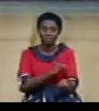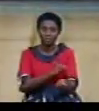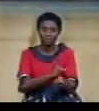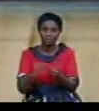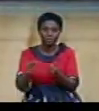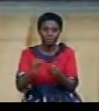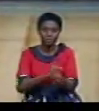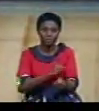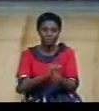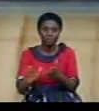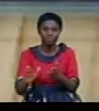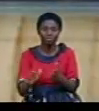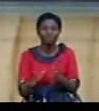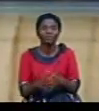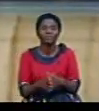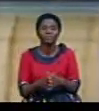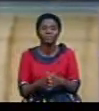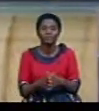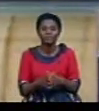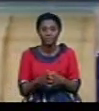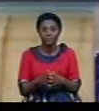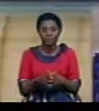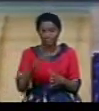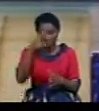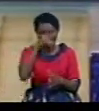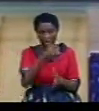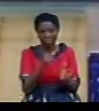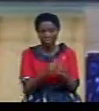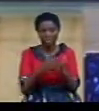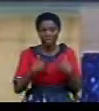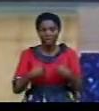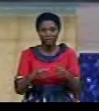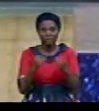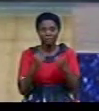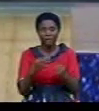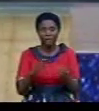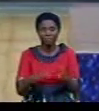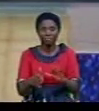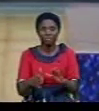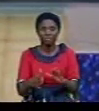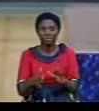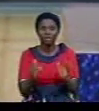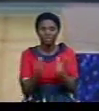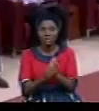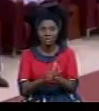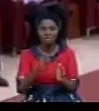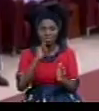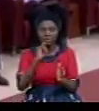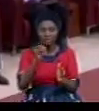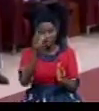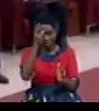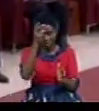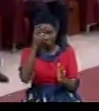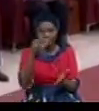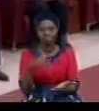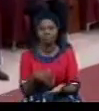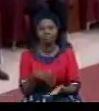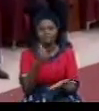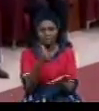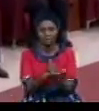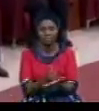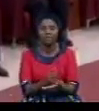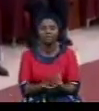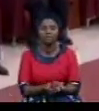power of this that is the devil see him in there